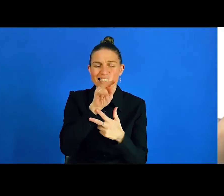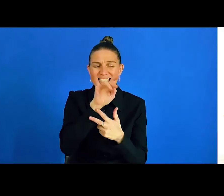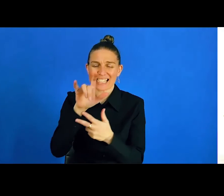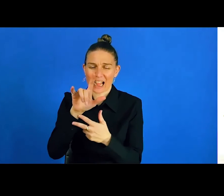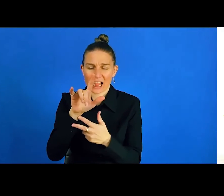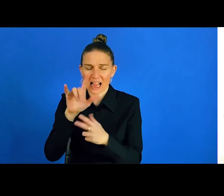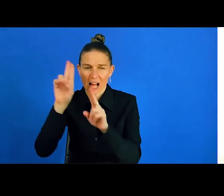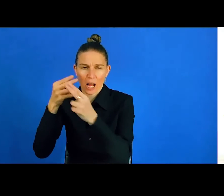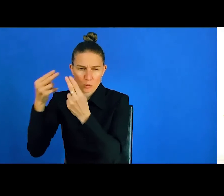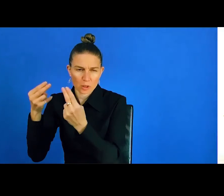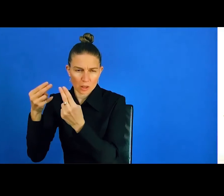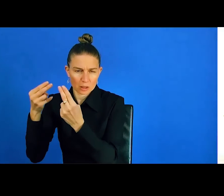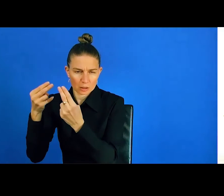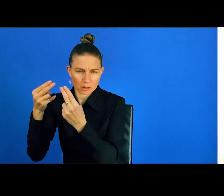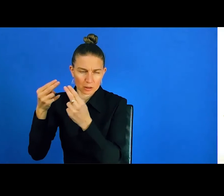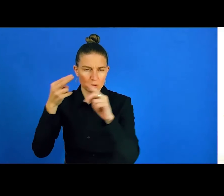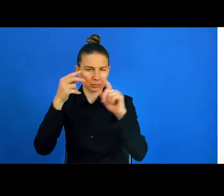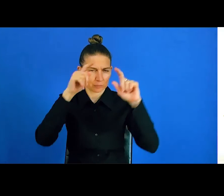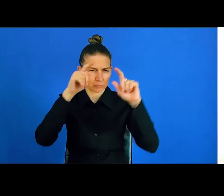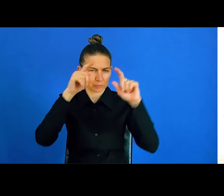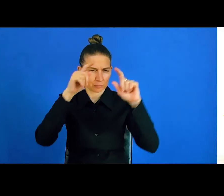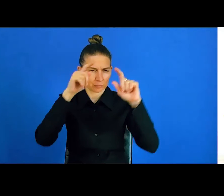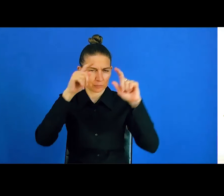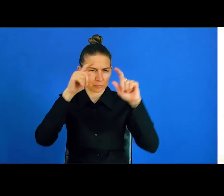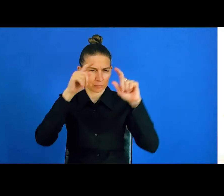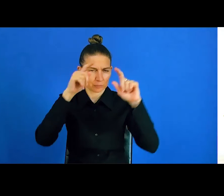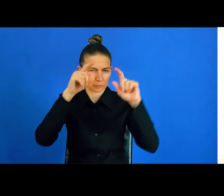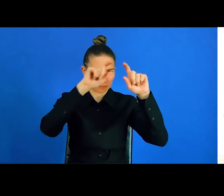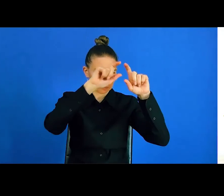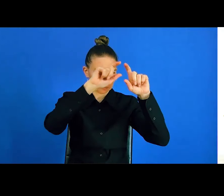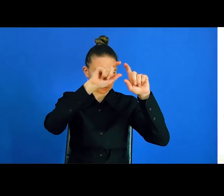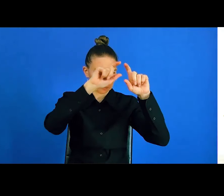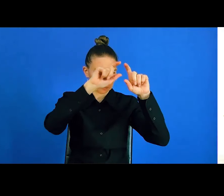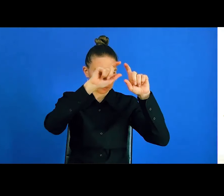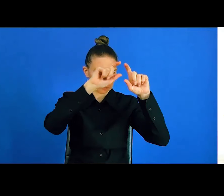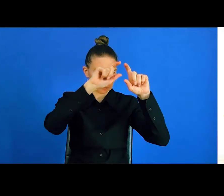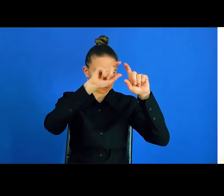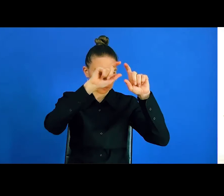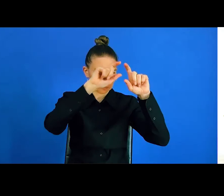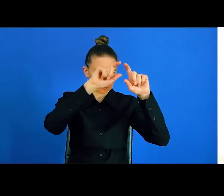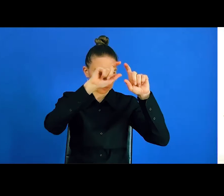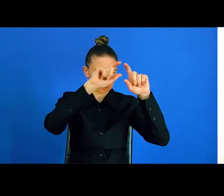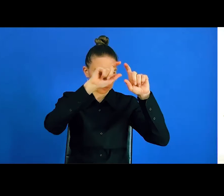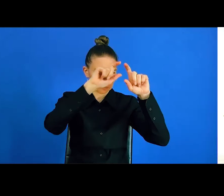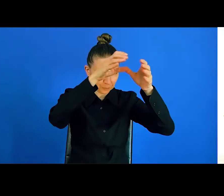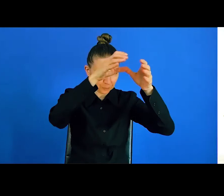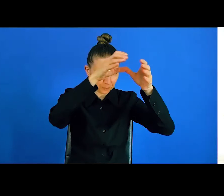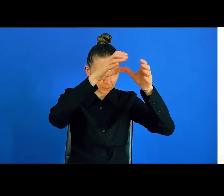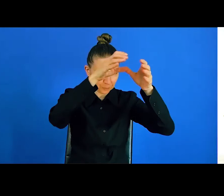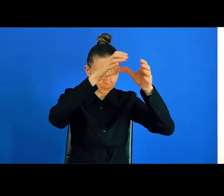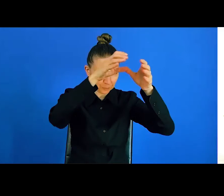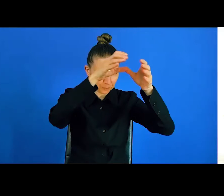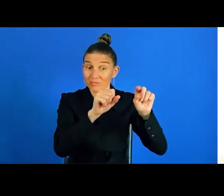level organization that's established specifically for the purpose of linking the market information with